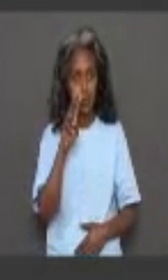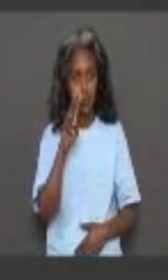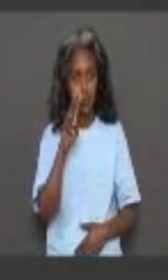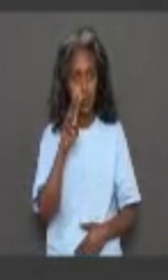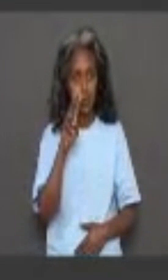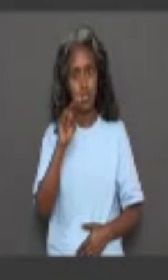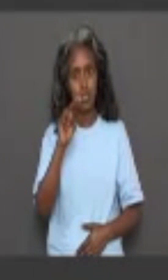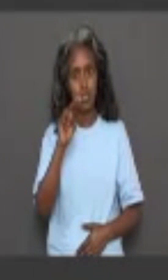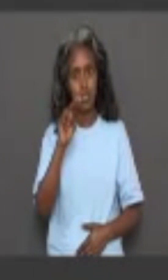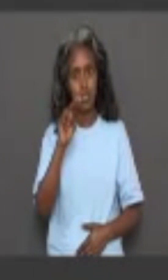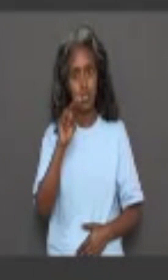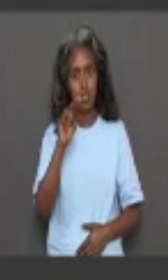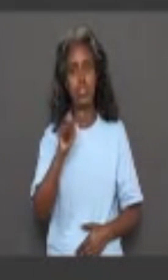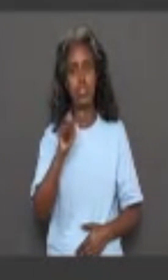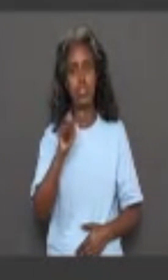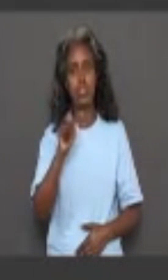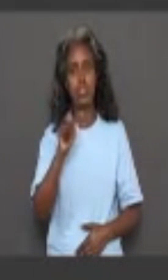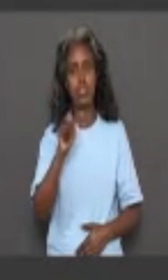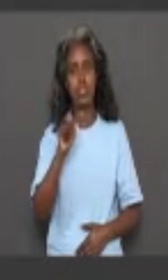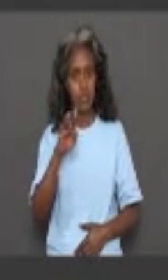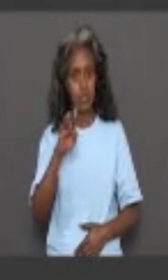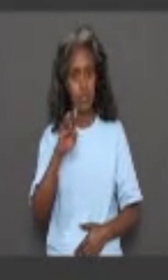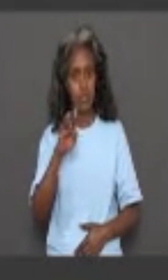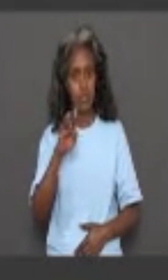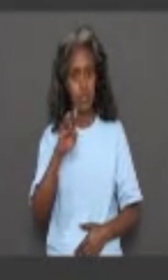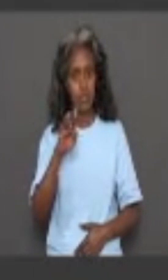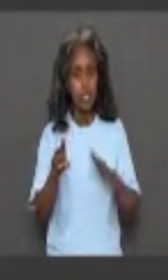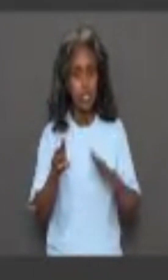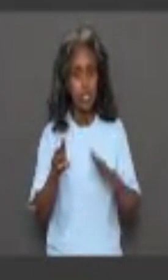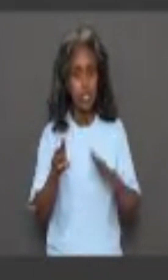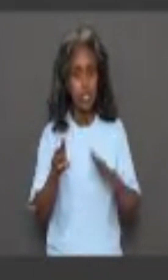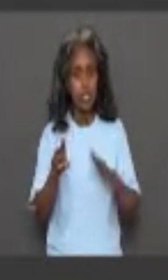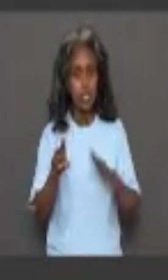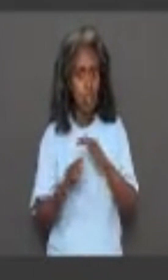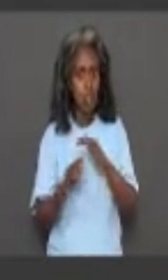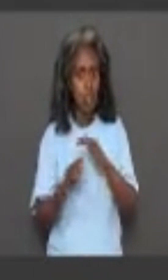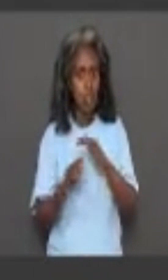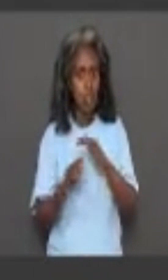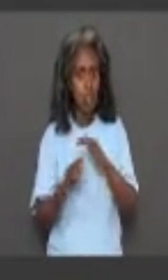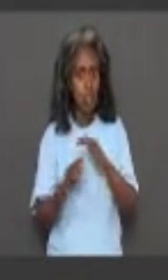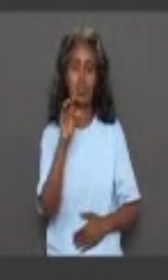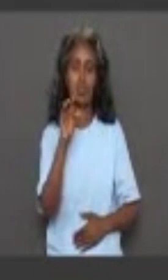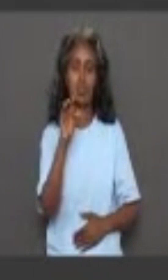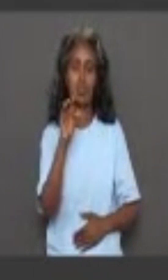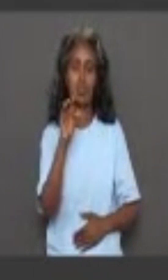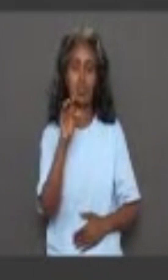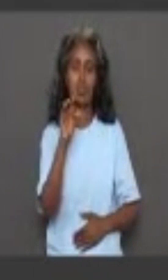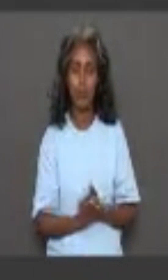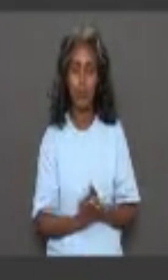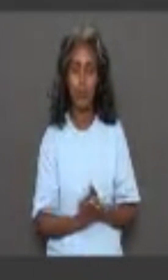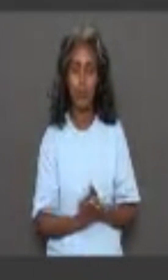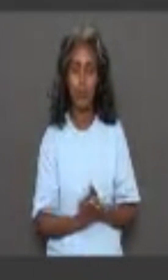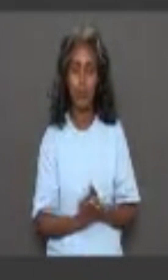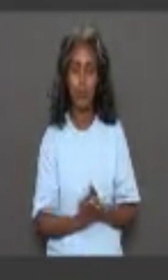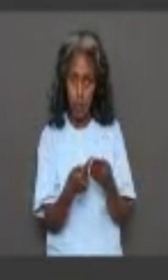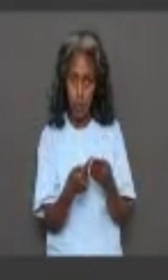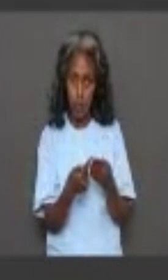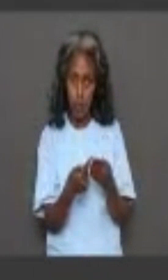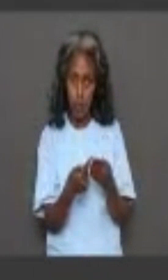integers where the denominator does not equal 0. So